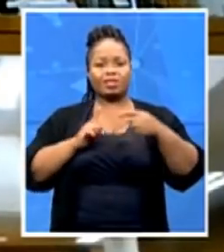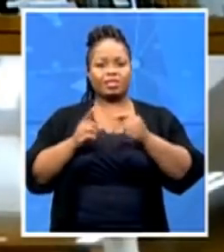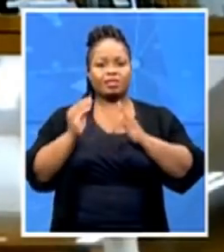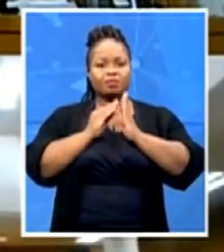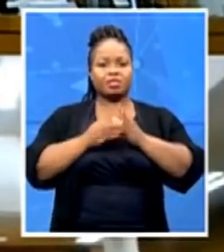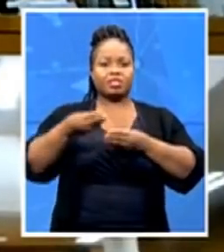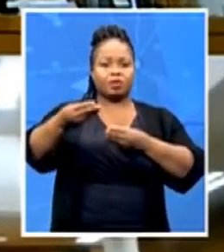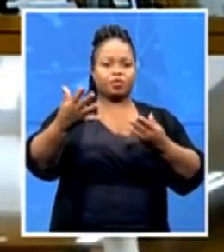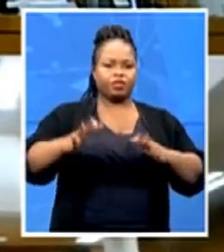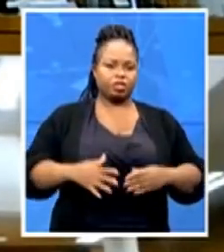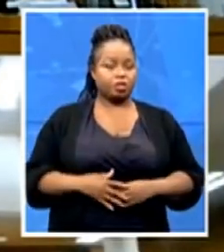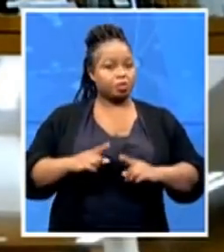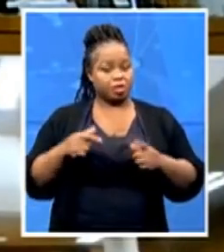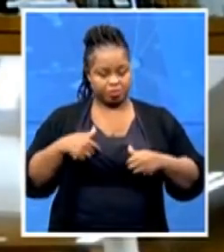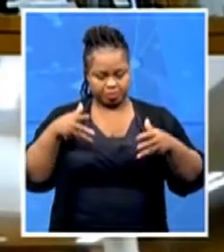emphasize,